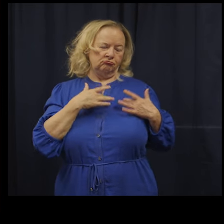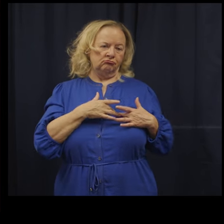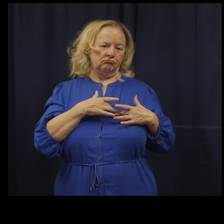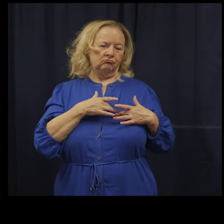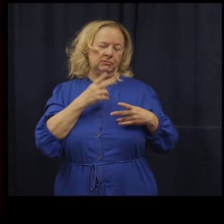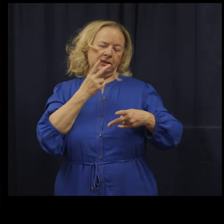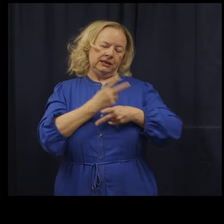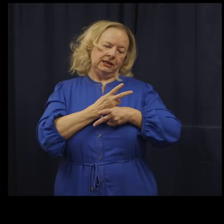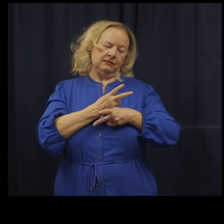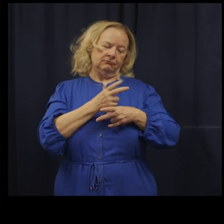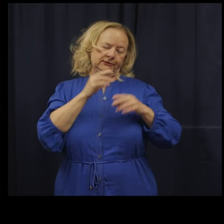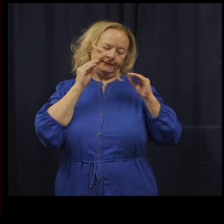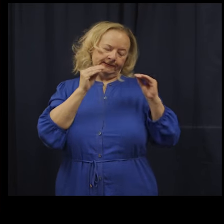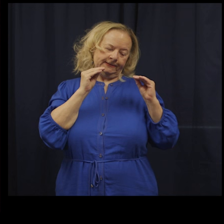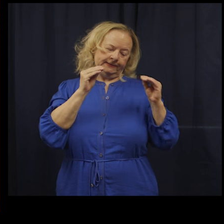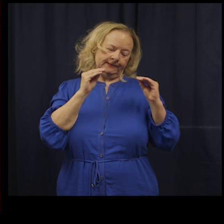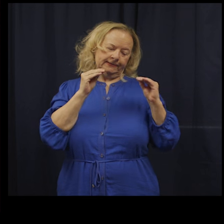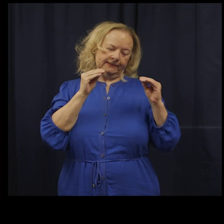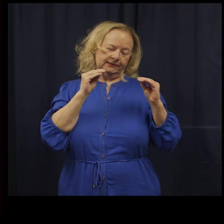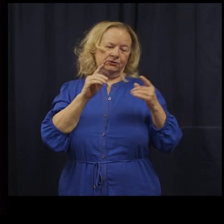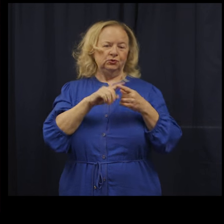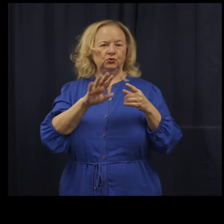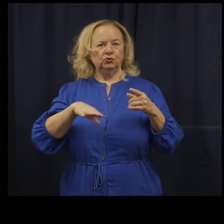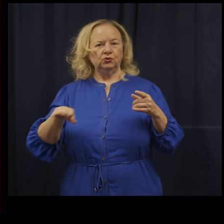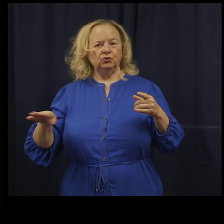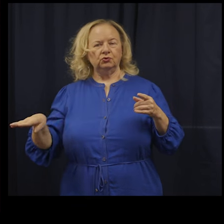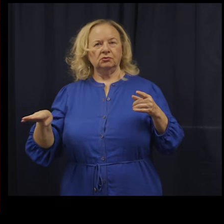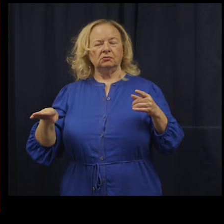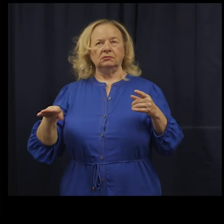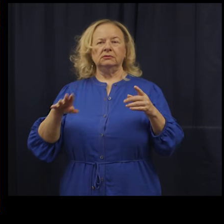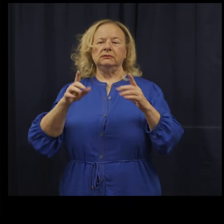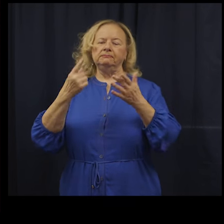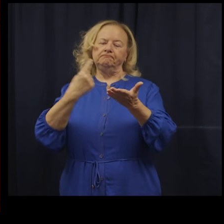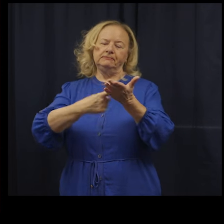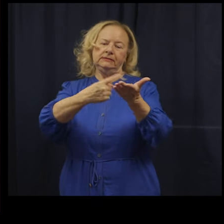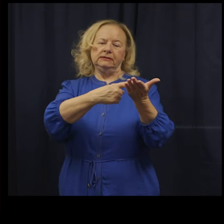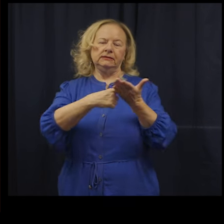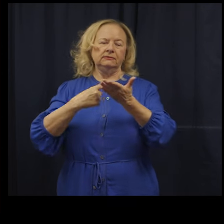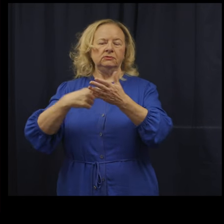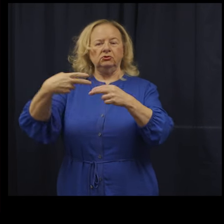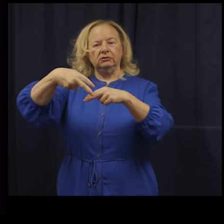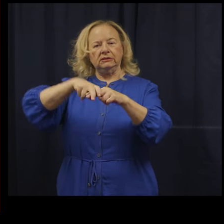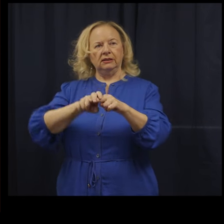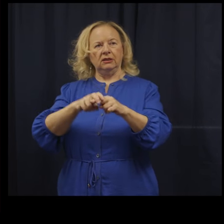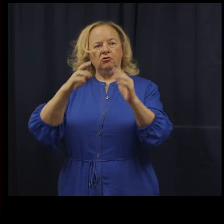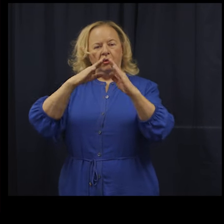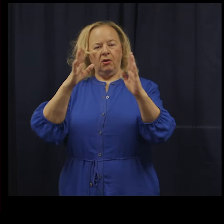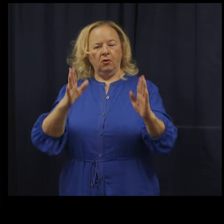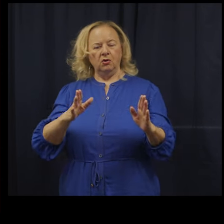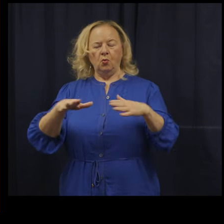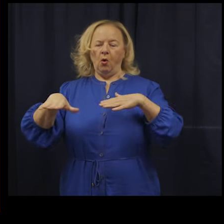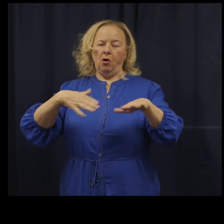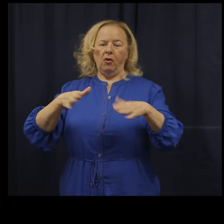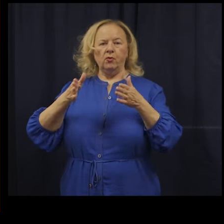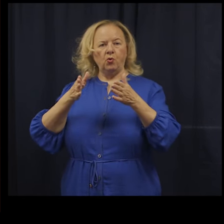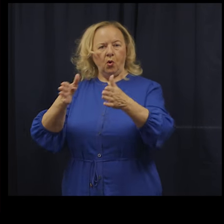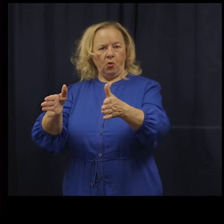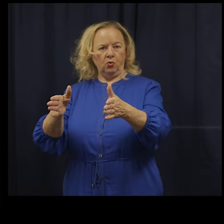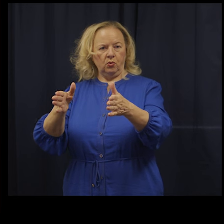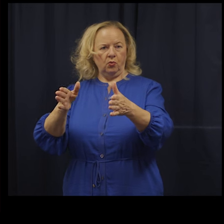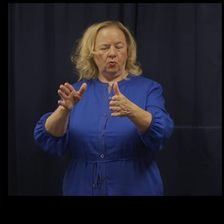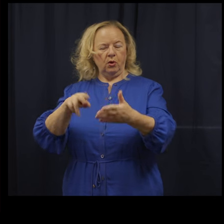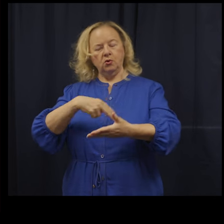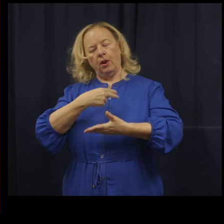teach them thoroughly to your children. And you shall speak of them when you sit in your house, when you walk on the